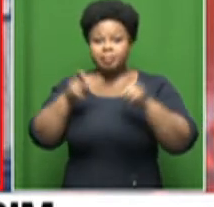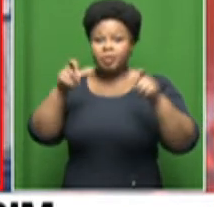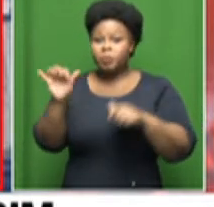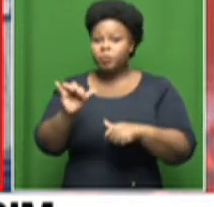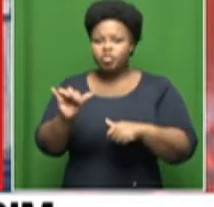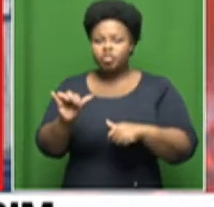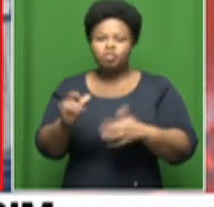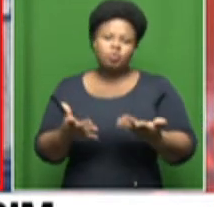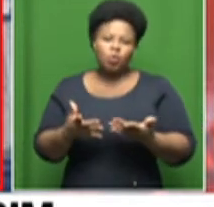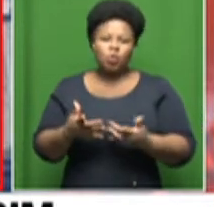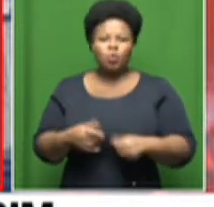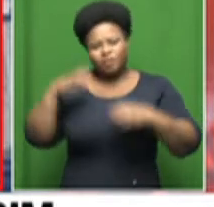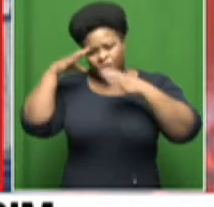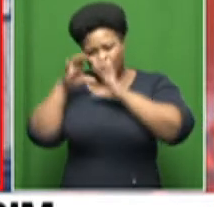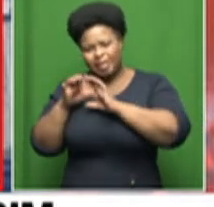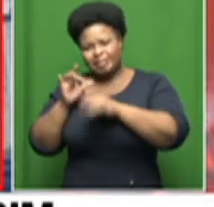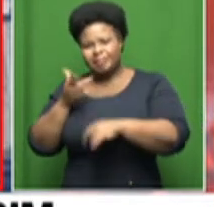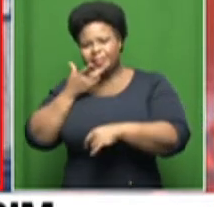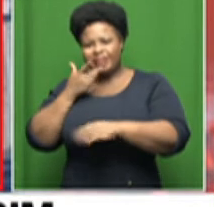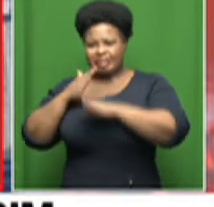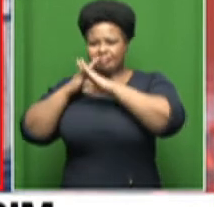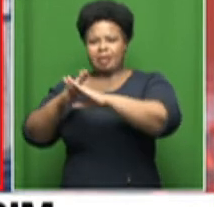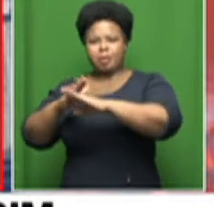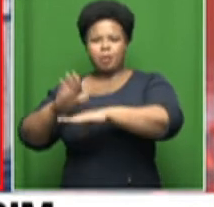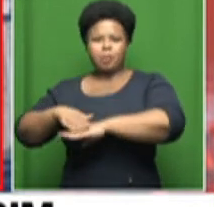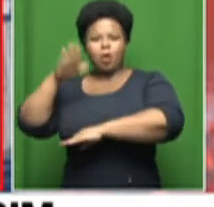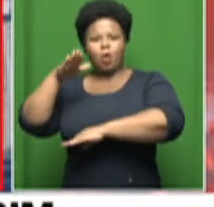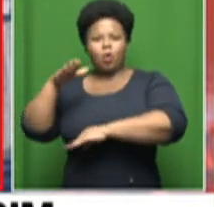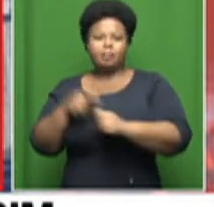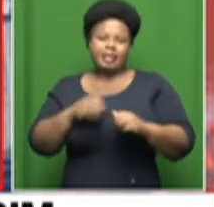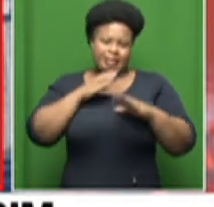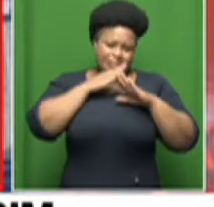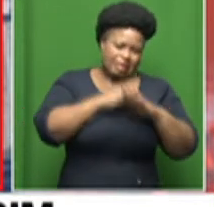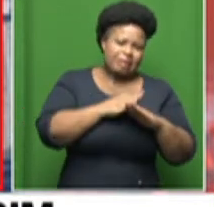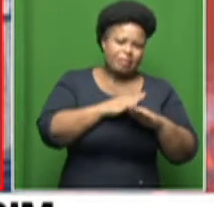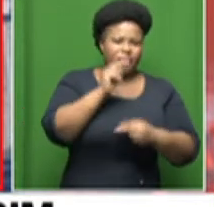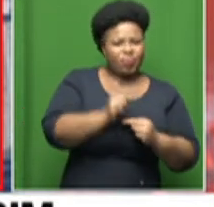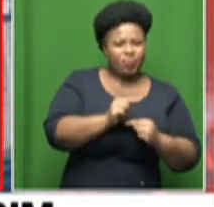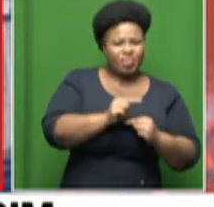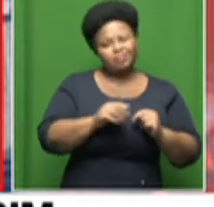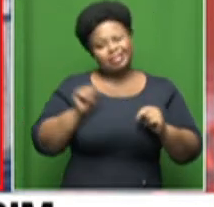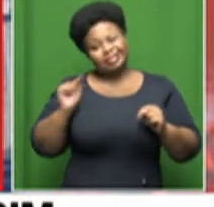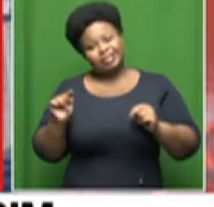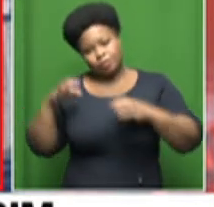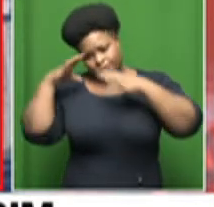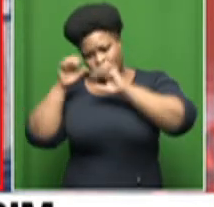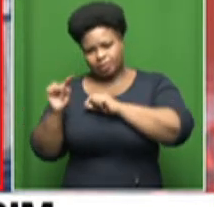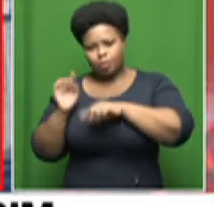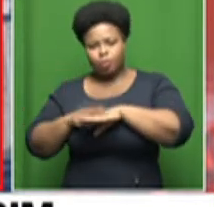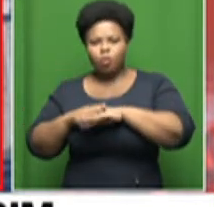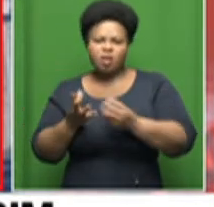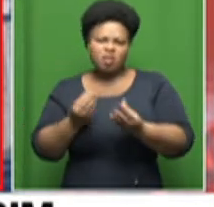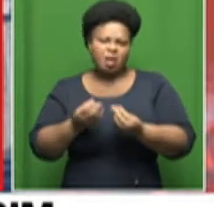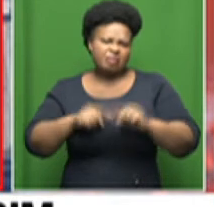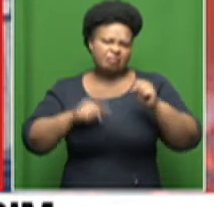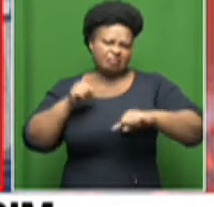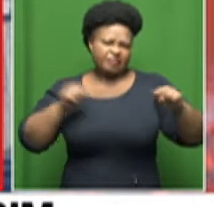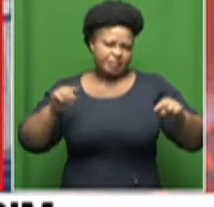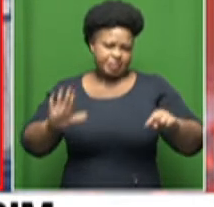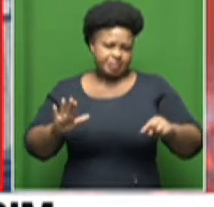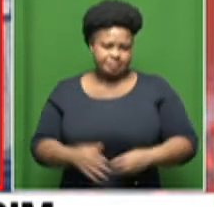than we would on a small study. For obvious reasons, the numbers are different and the weight we give it, therefore, will be